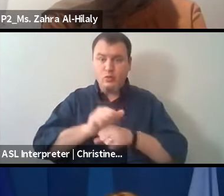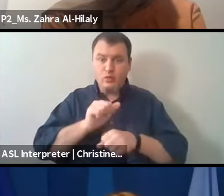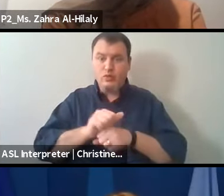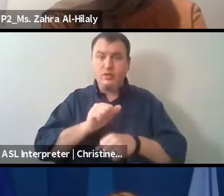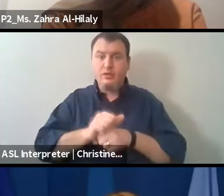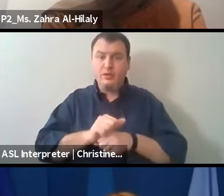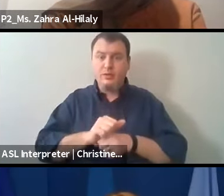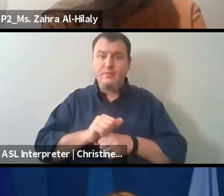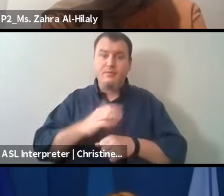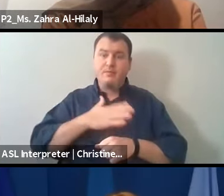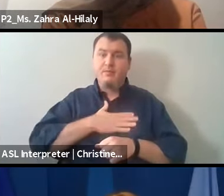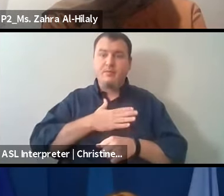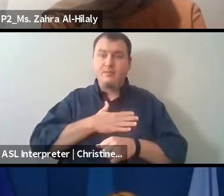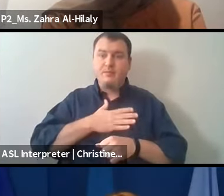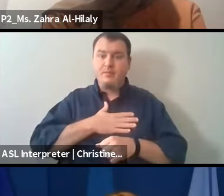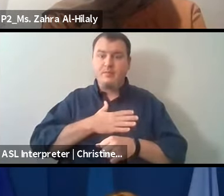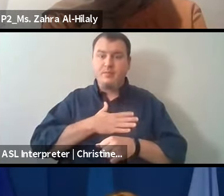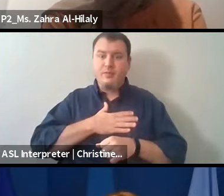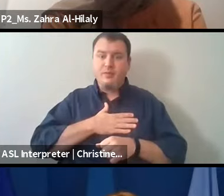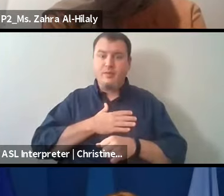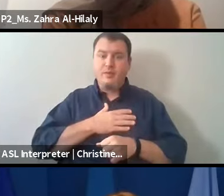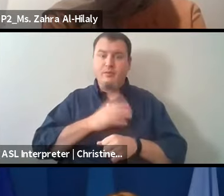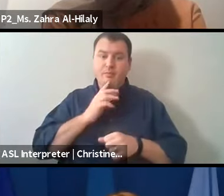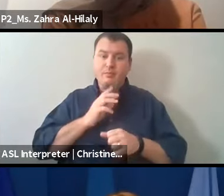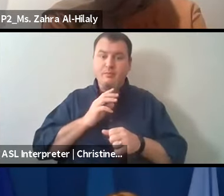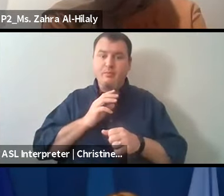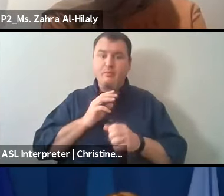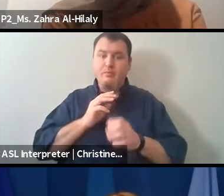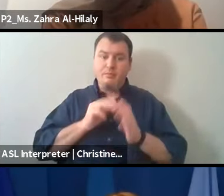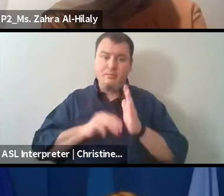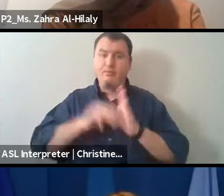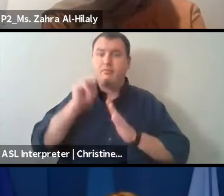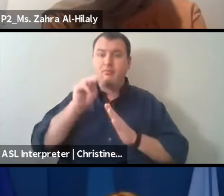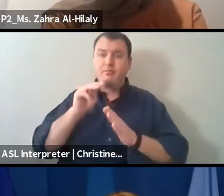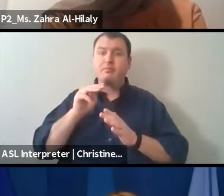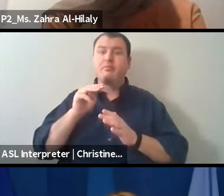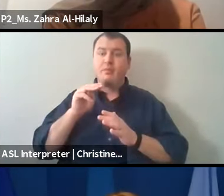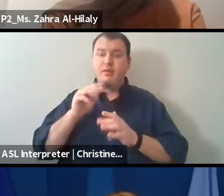machoistic, then they're fine. Your question again,